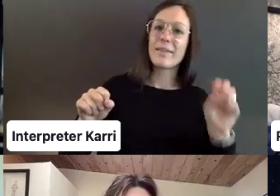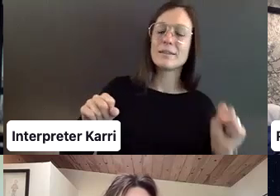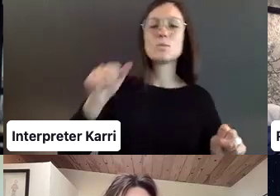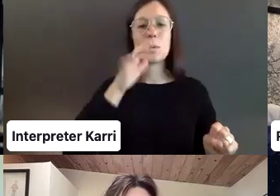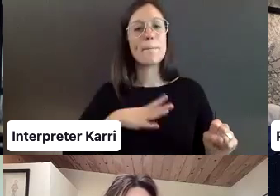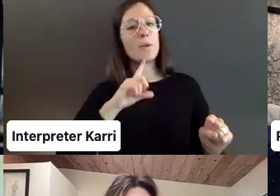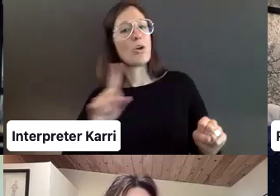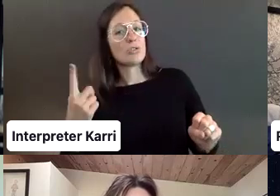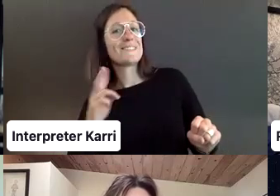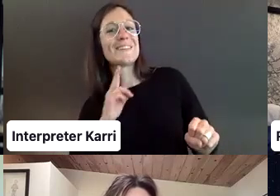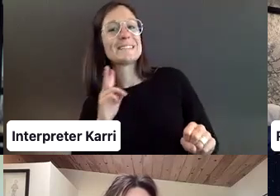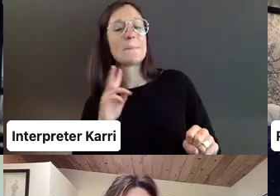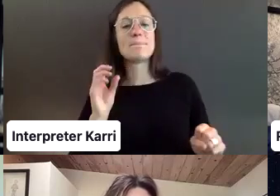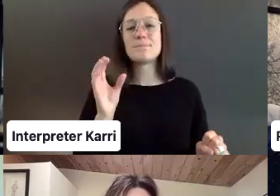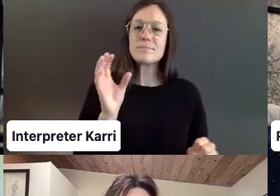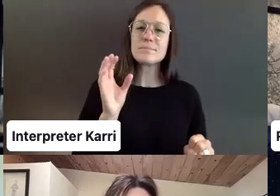victims or,